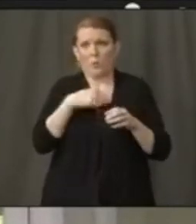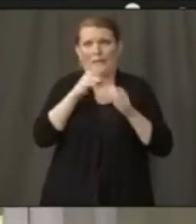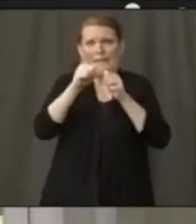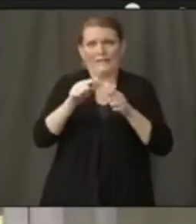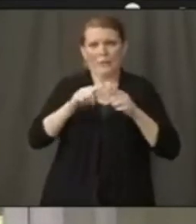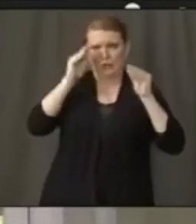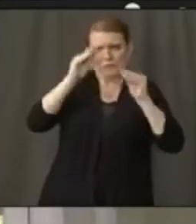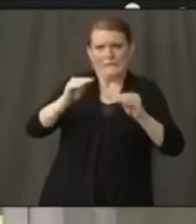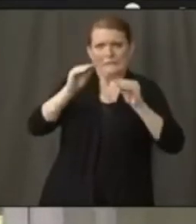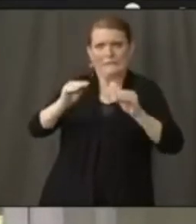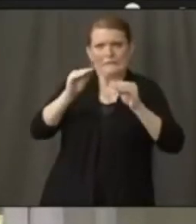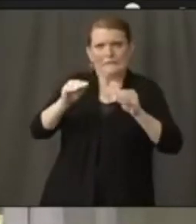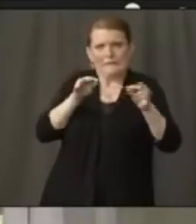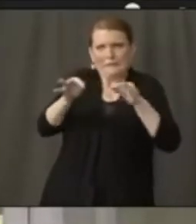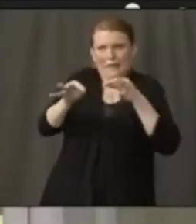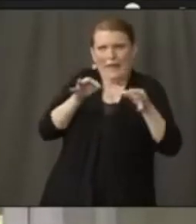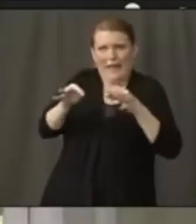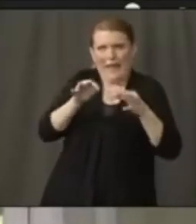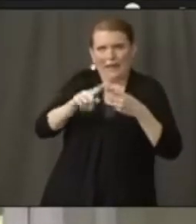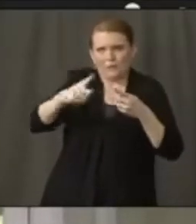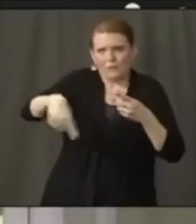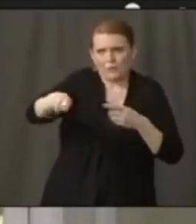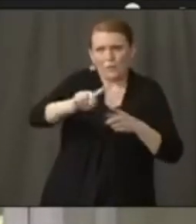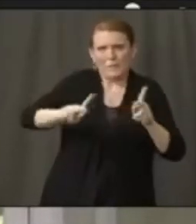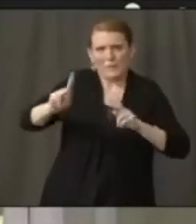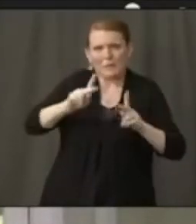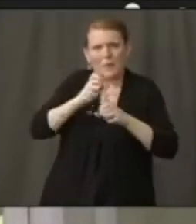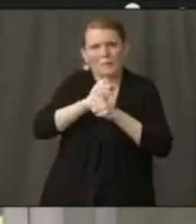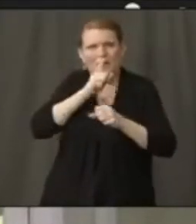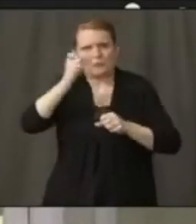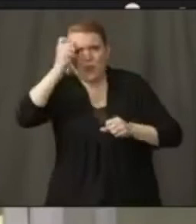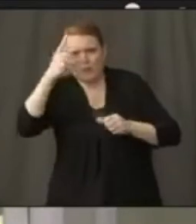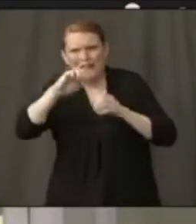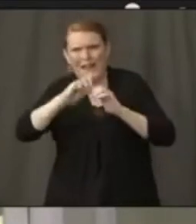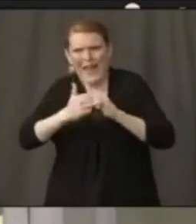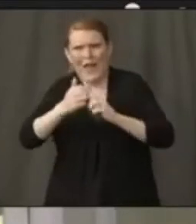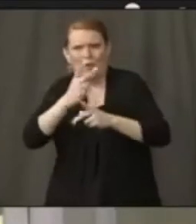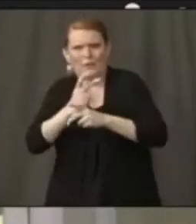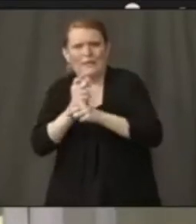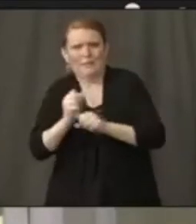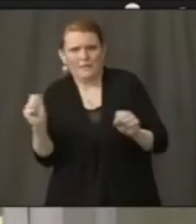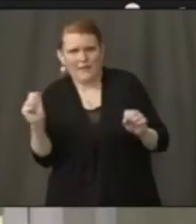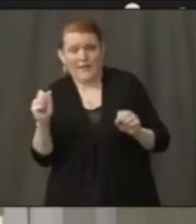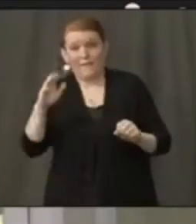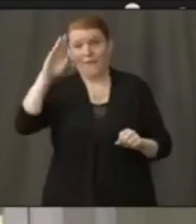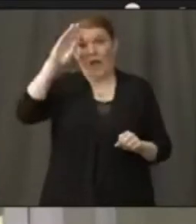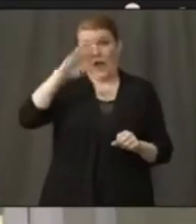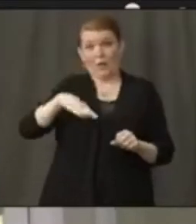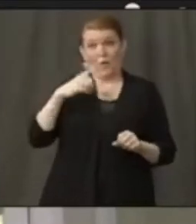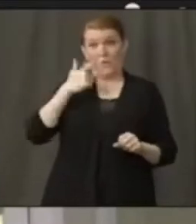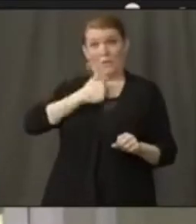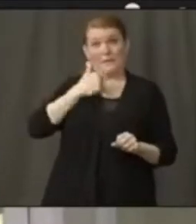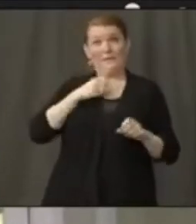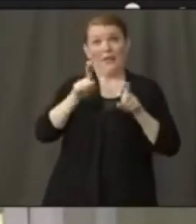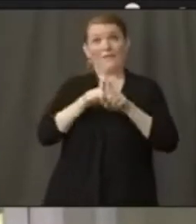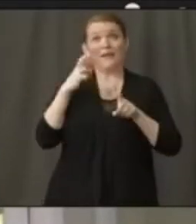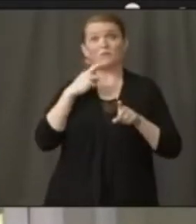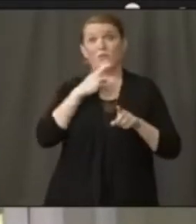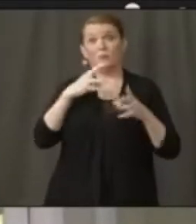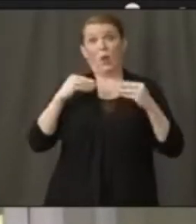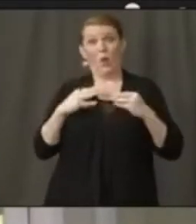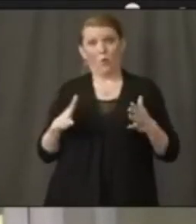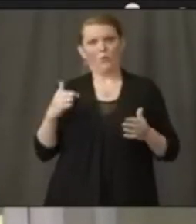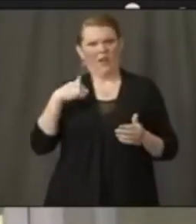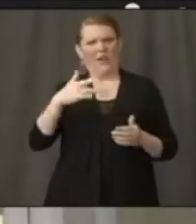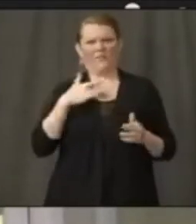know I speak for our entire industry when I say we are ready for this challenge and look forward to collaborating with all of you